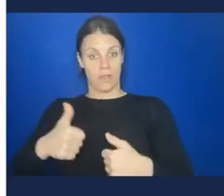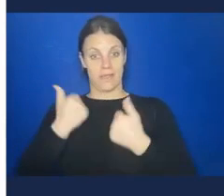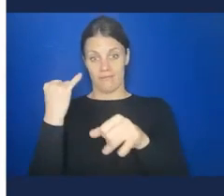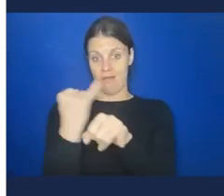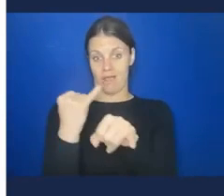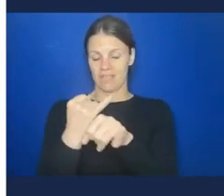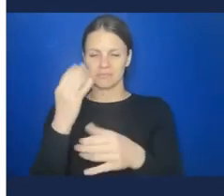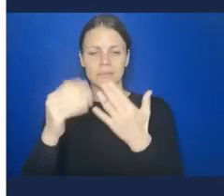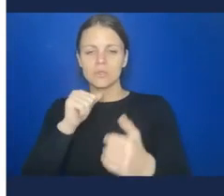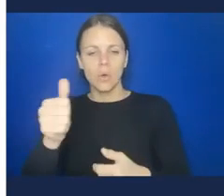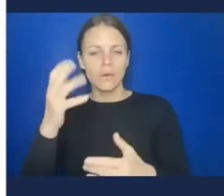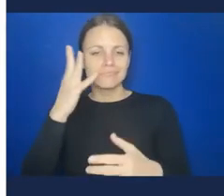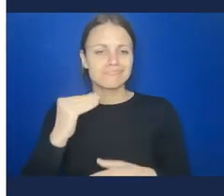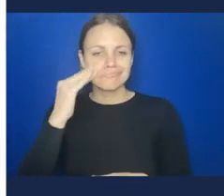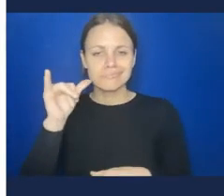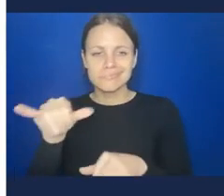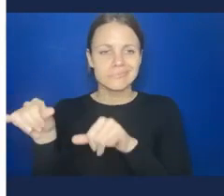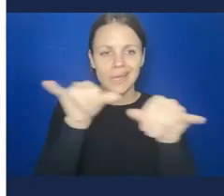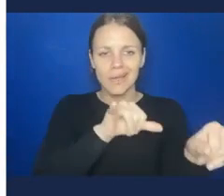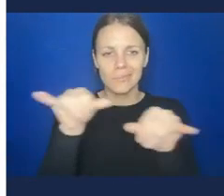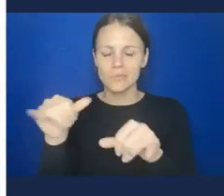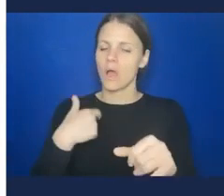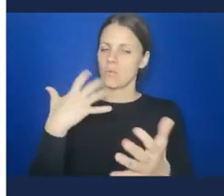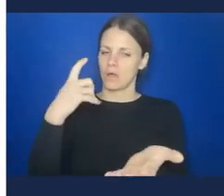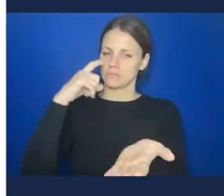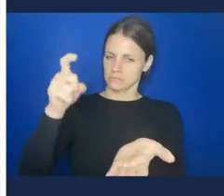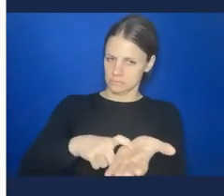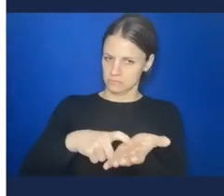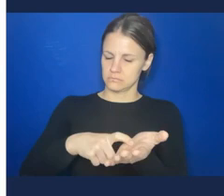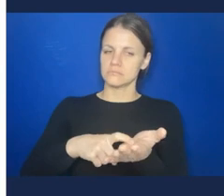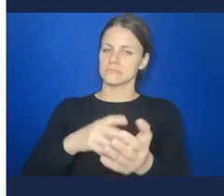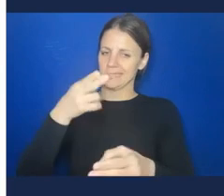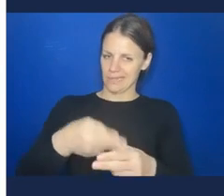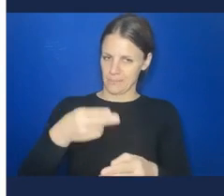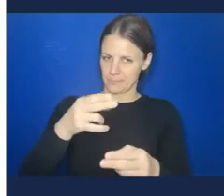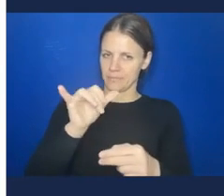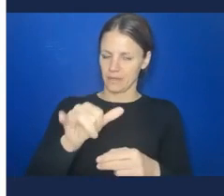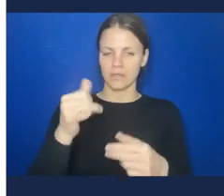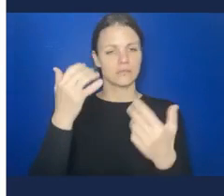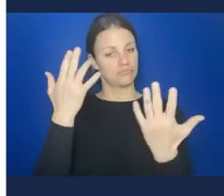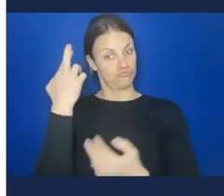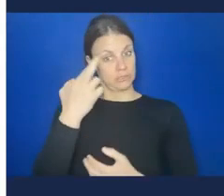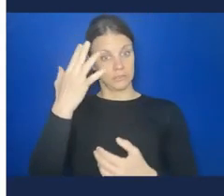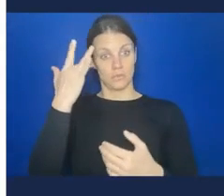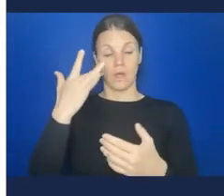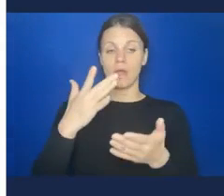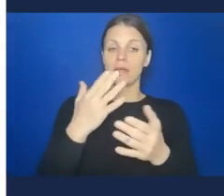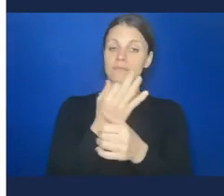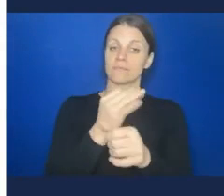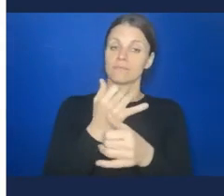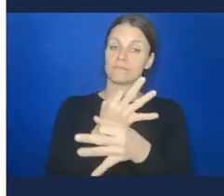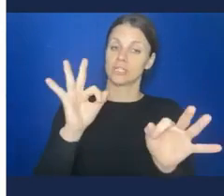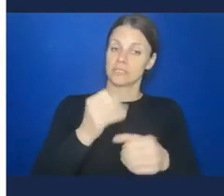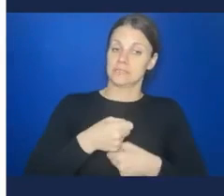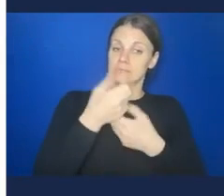homes. So I just want to acknowledge and name that there's a reason that we have such strong protections for free speech in colleges, but the implications